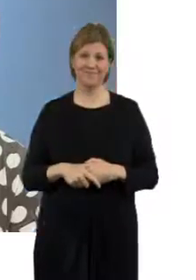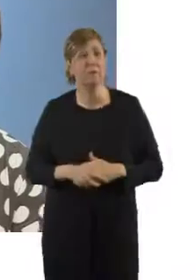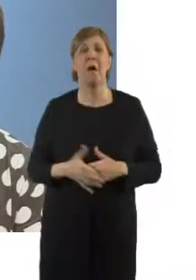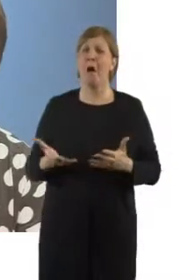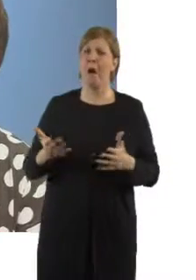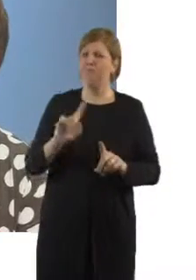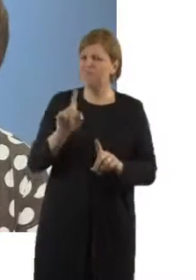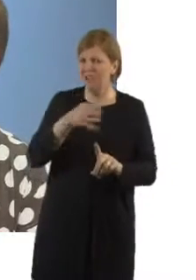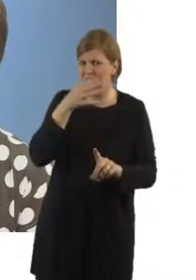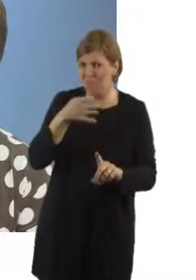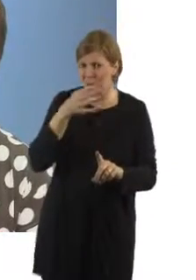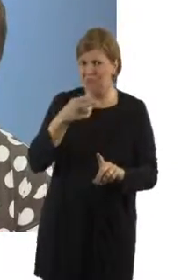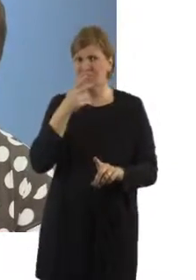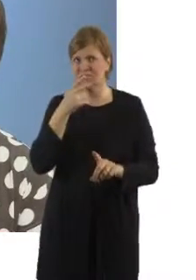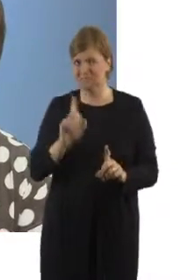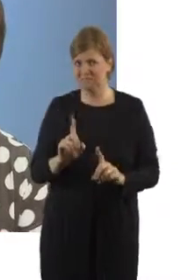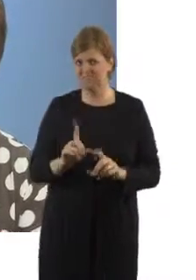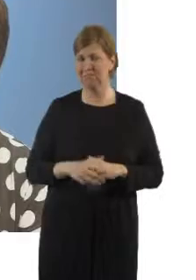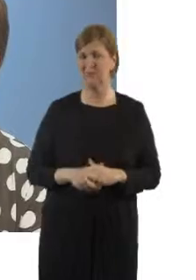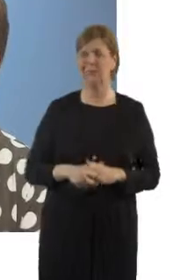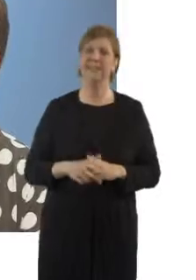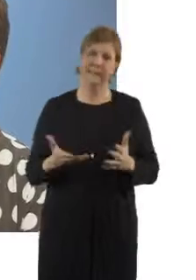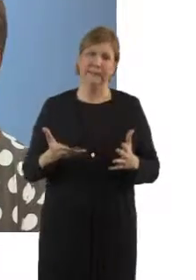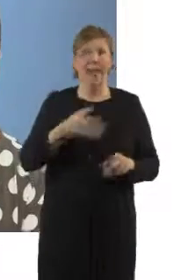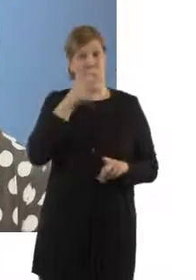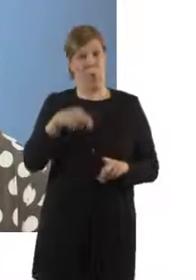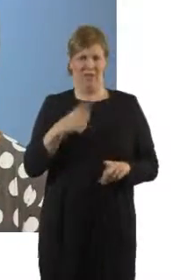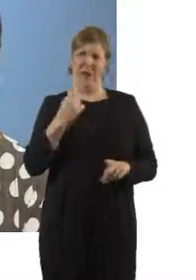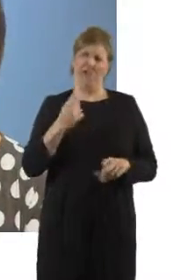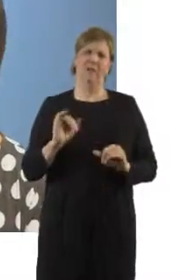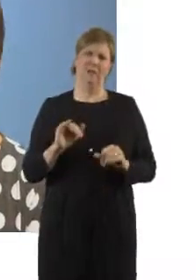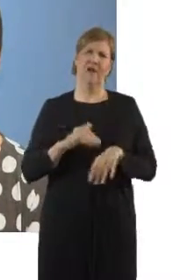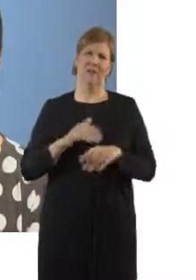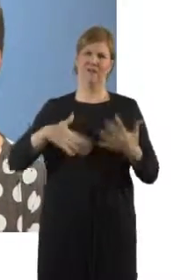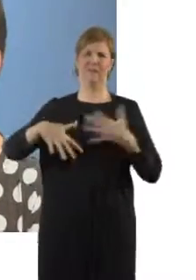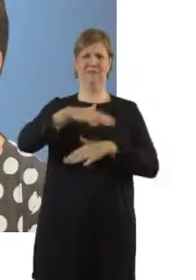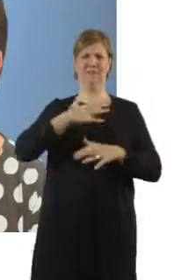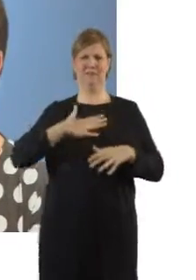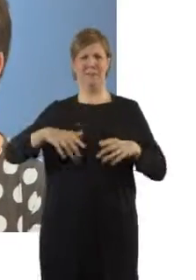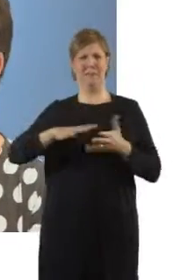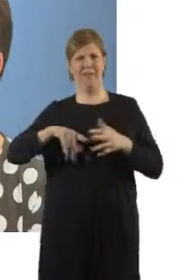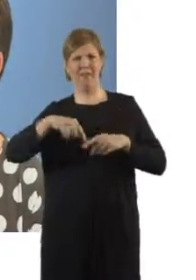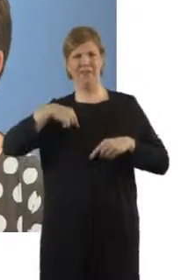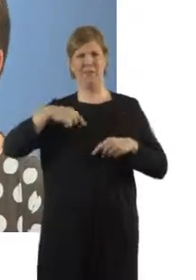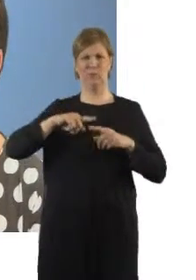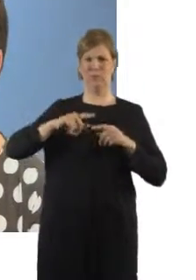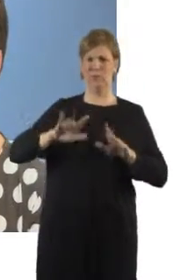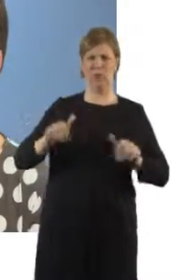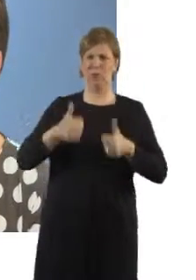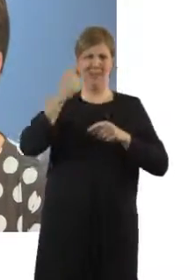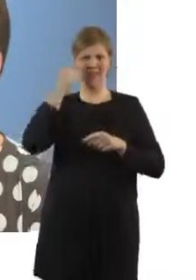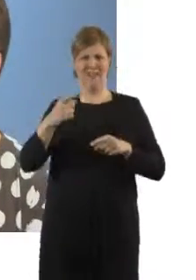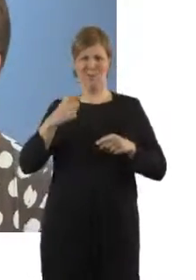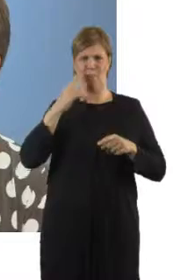smoking? Alcohol can affect the parent's ability to react promptly, so it's not a good idea to consume alcohol when caring for a